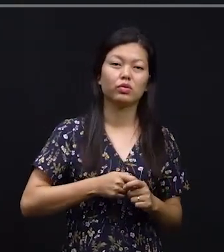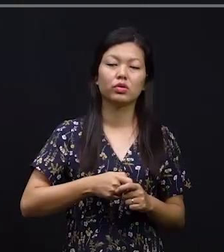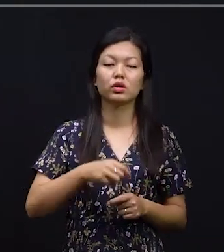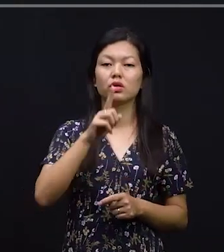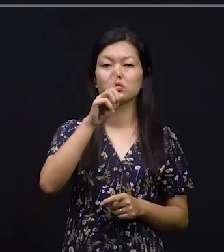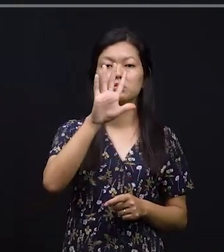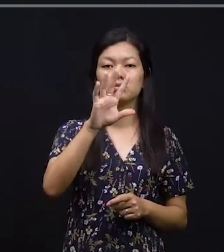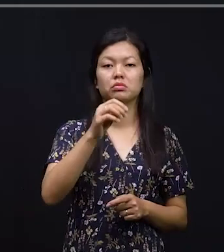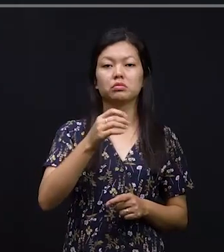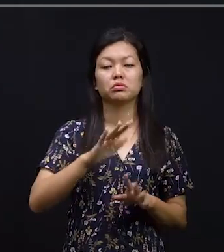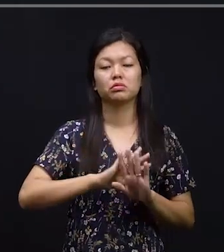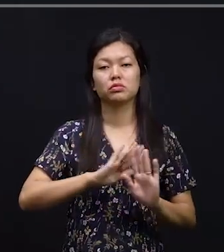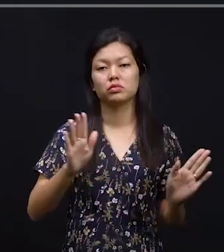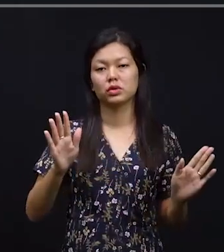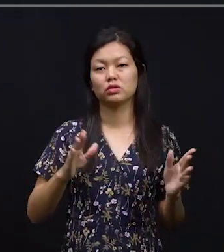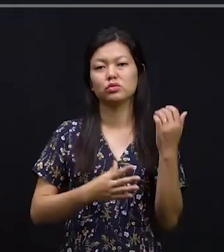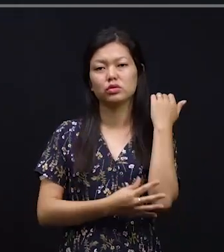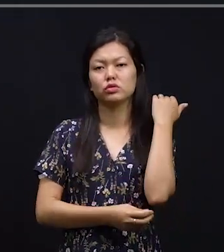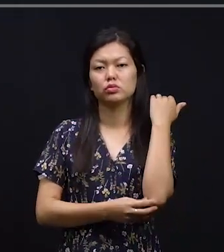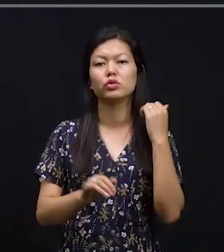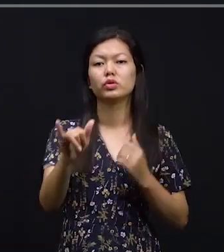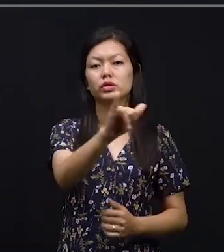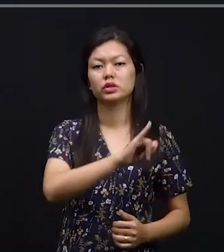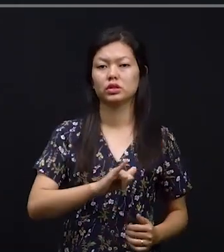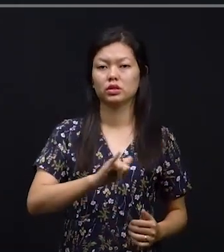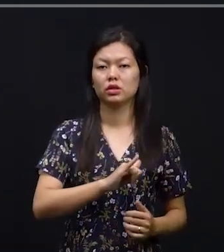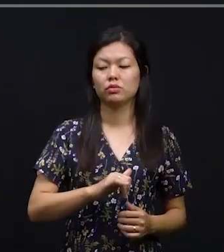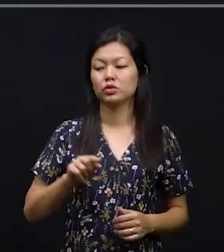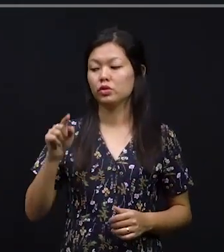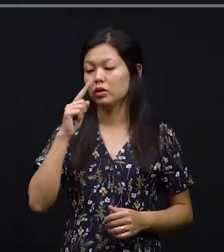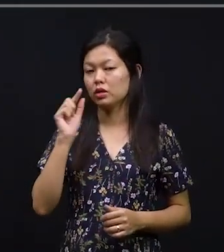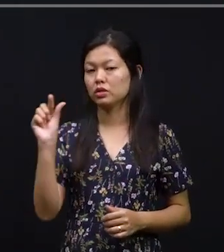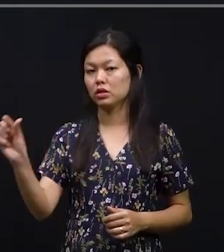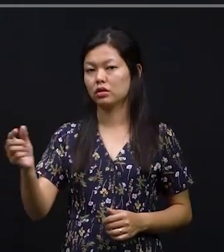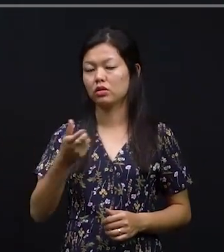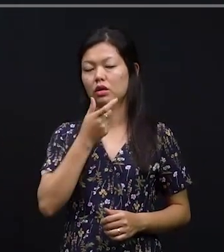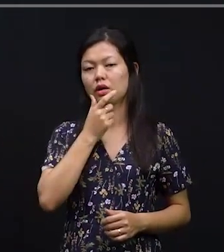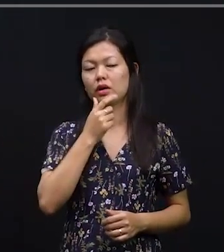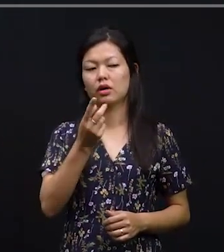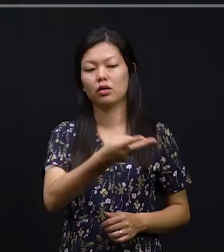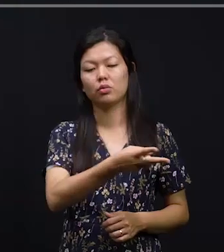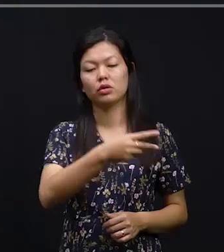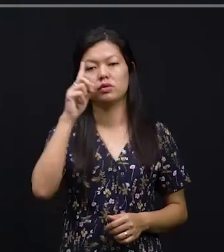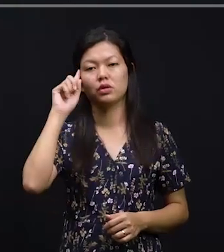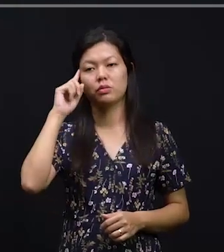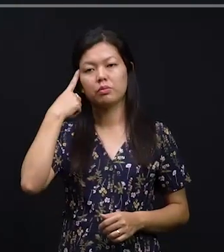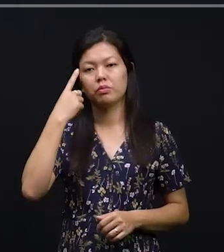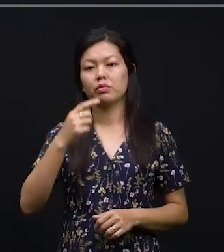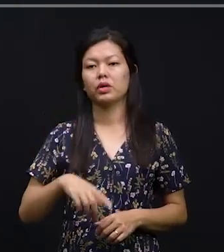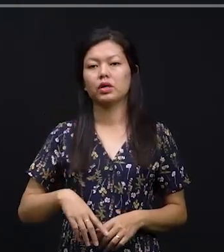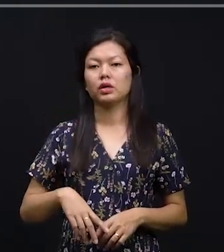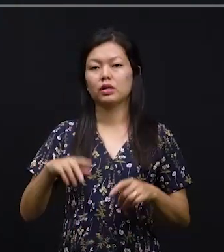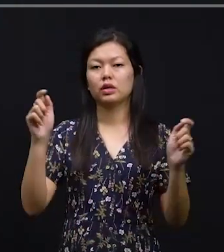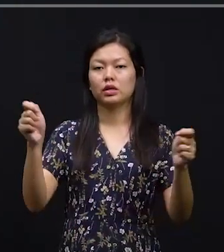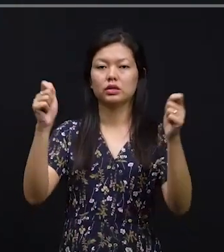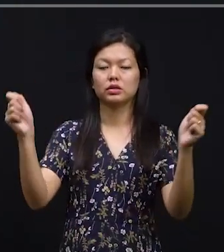currency. So in 1 week he gets 15, though in the present context, in the present situation, the value might have gone